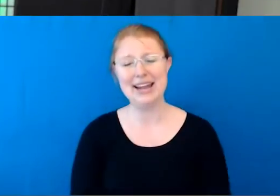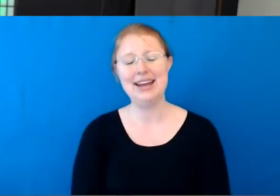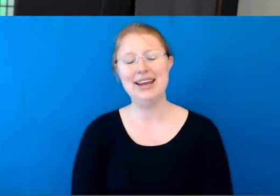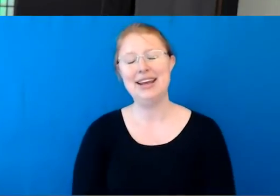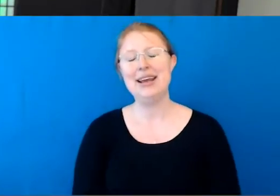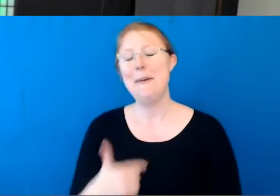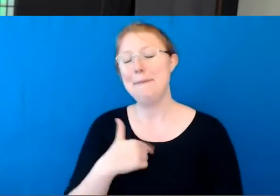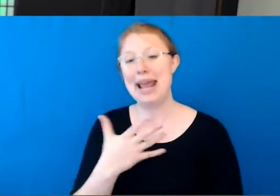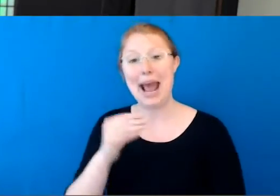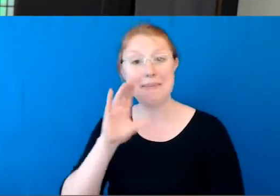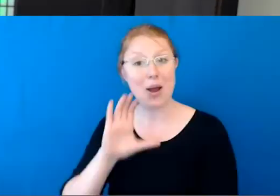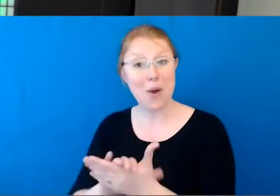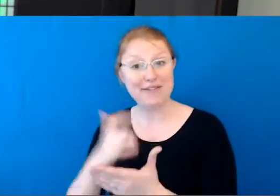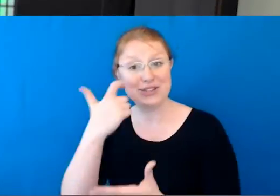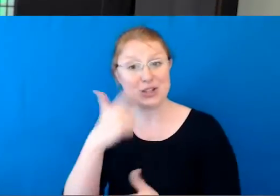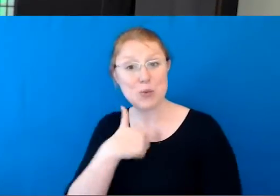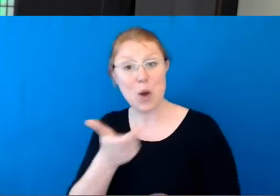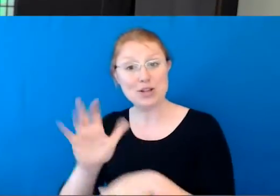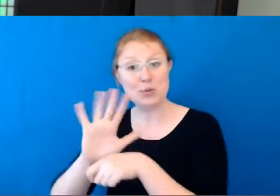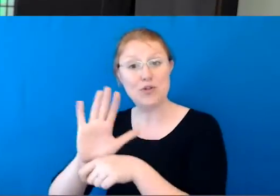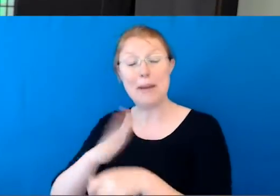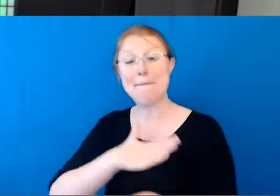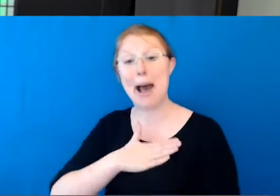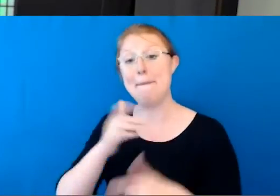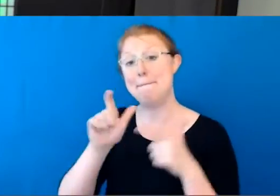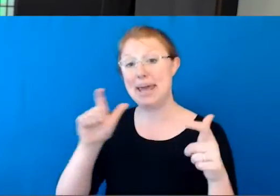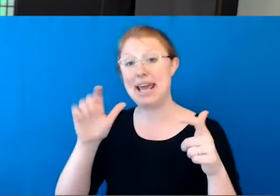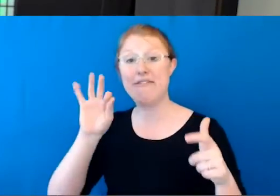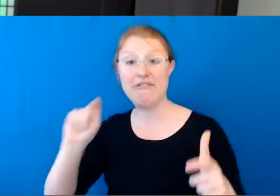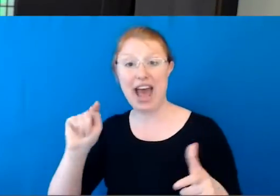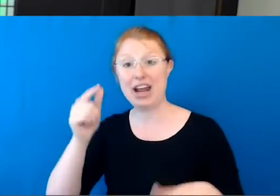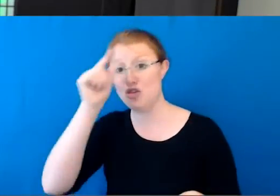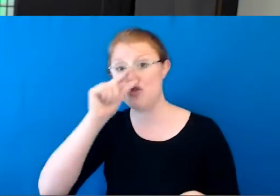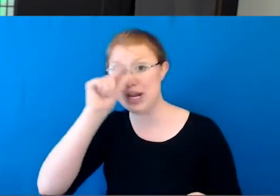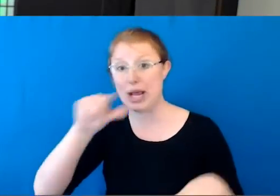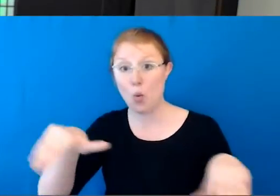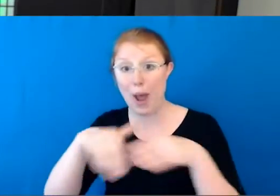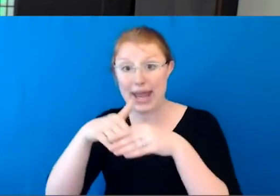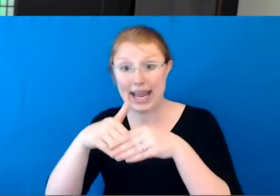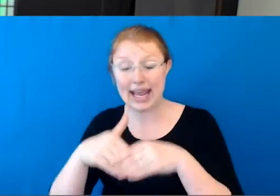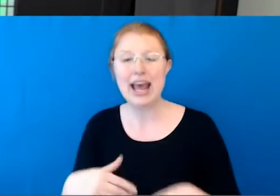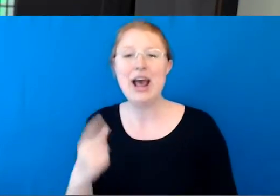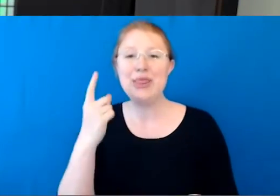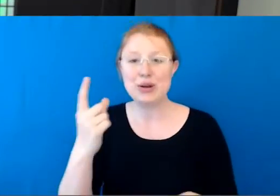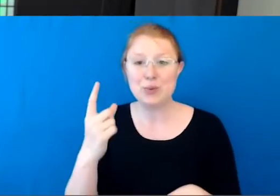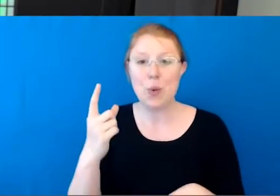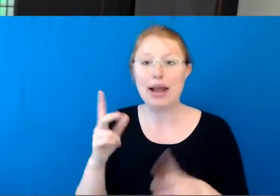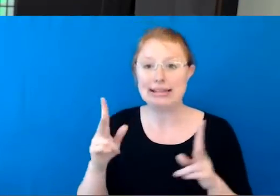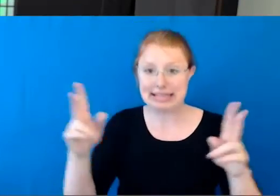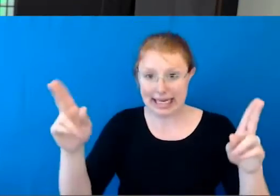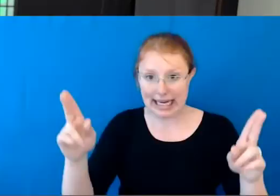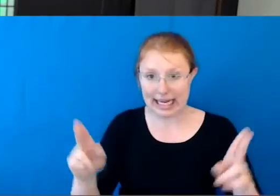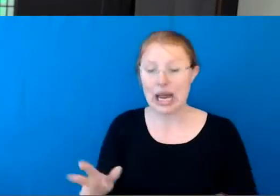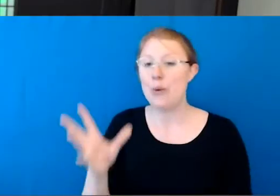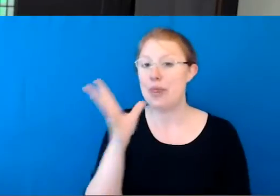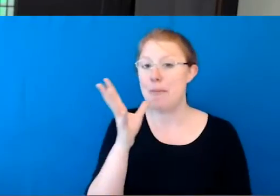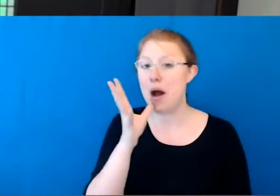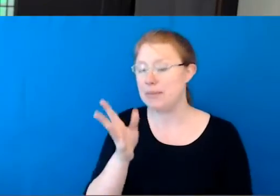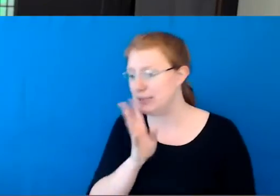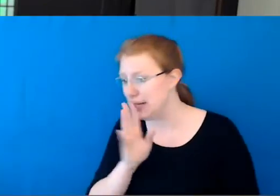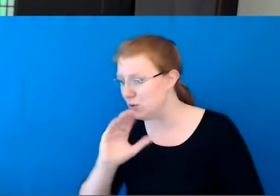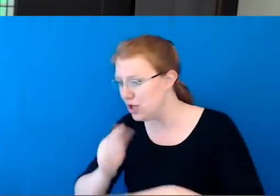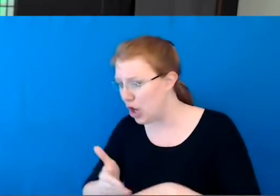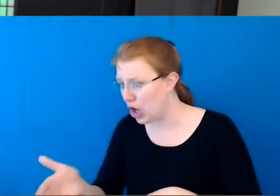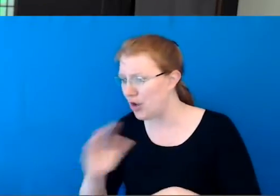often, women set the tone. It's like we just watched Big Fat Greek Wedding the other day, and there's a scene where the mom is speaking to